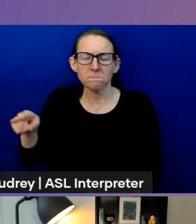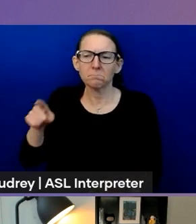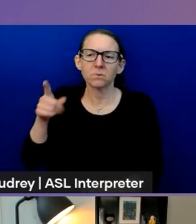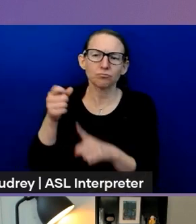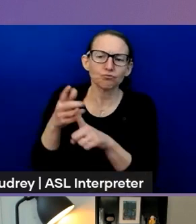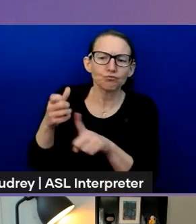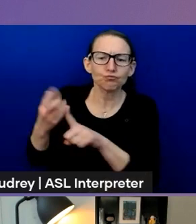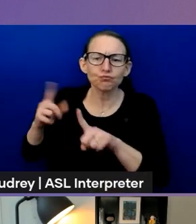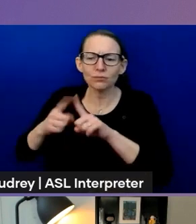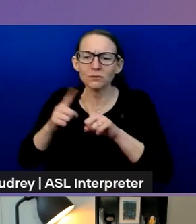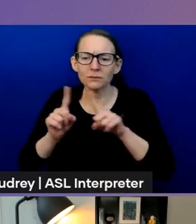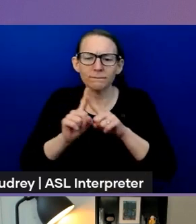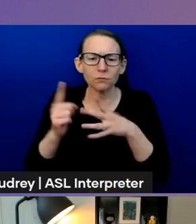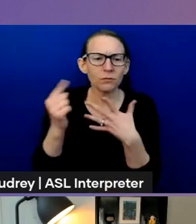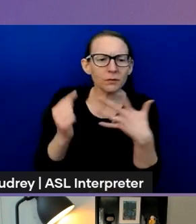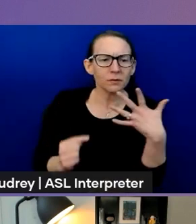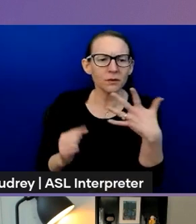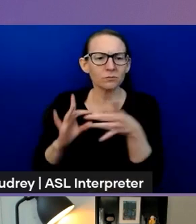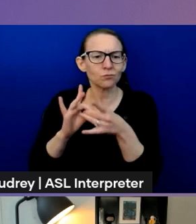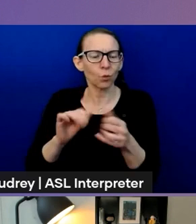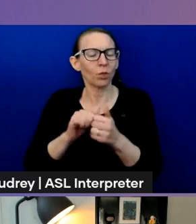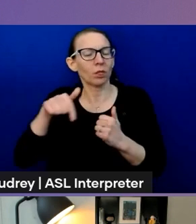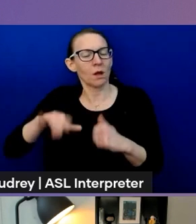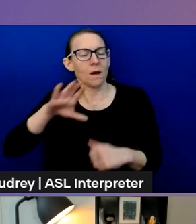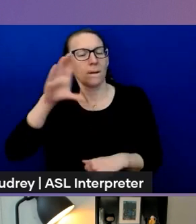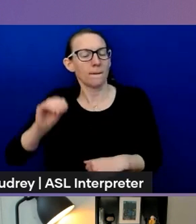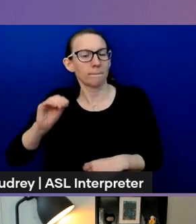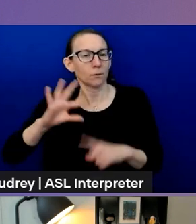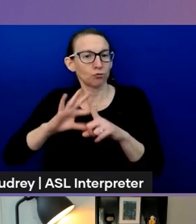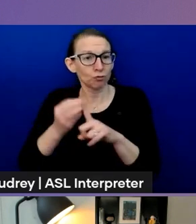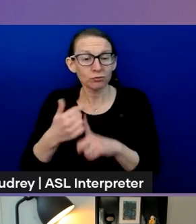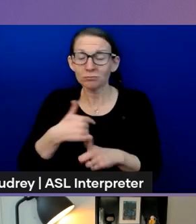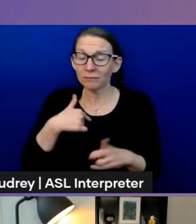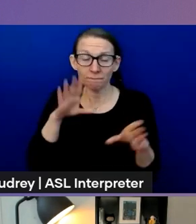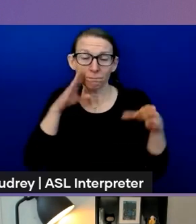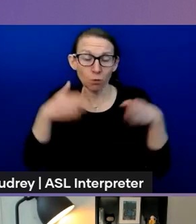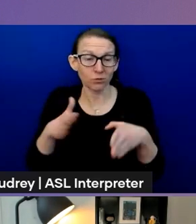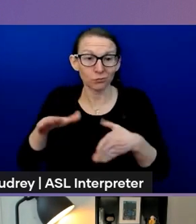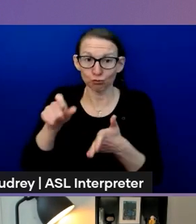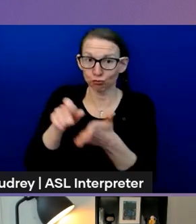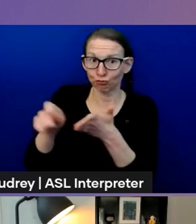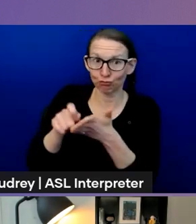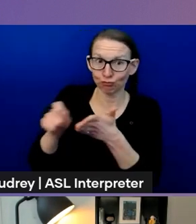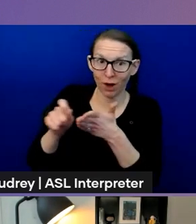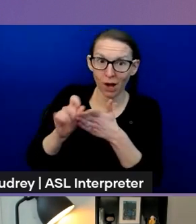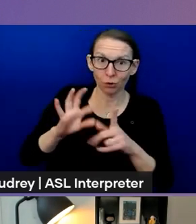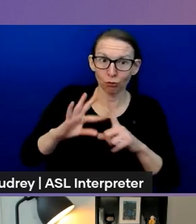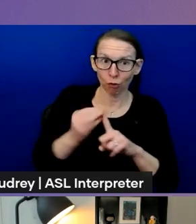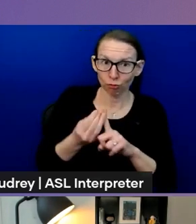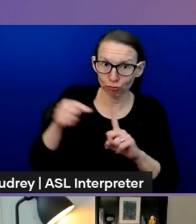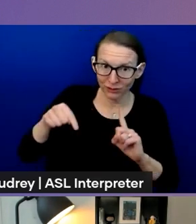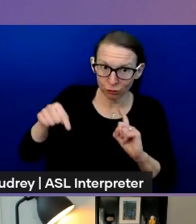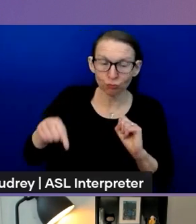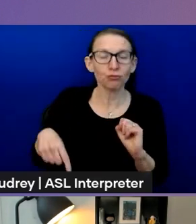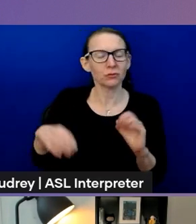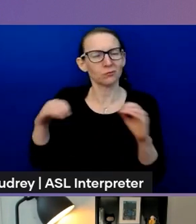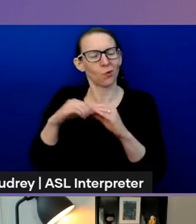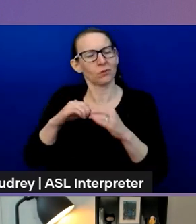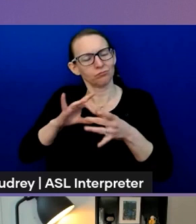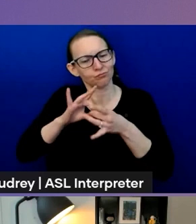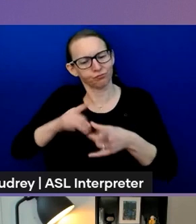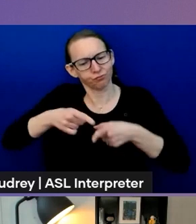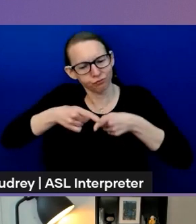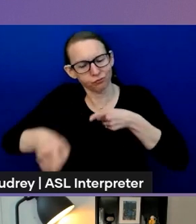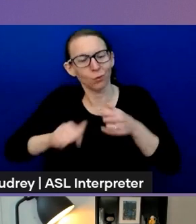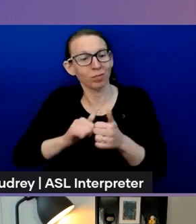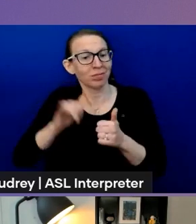that particularly to the company culture. I'm going to focus on the writing culture in this talk, which is more particular to the problem that we